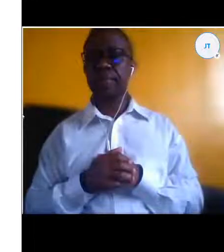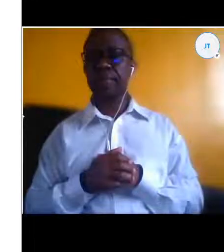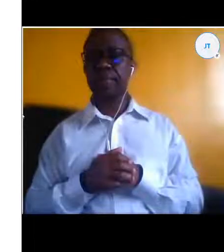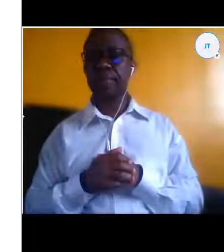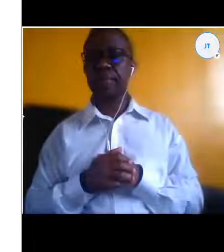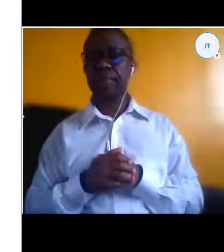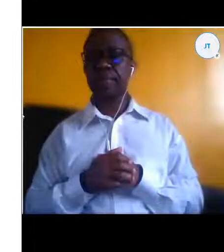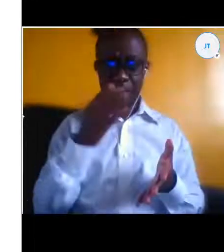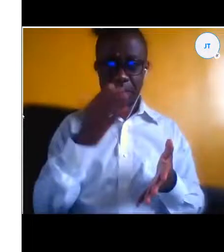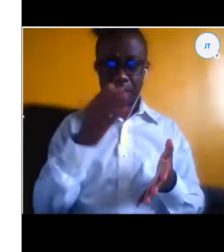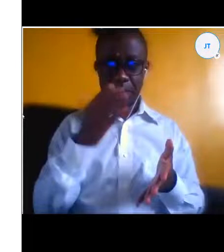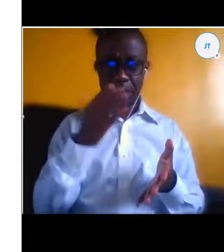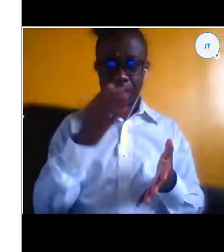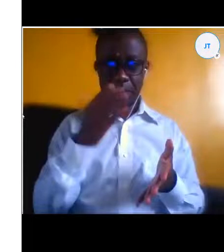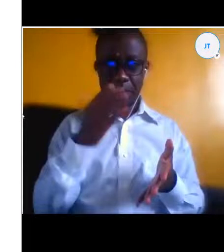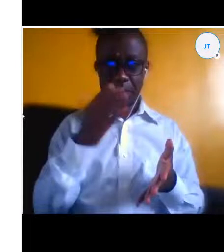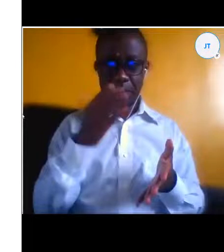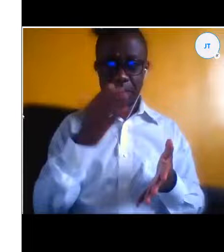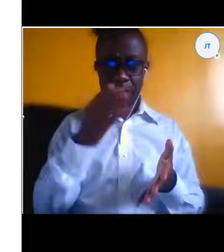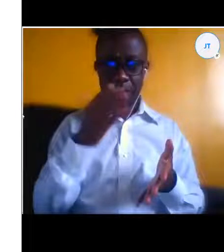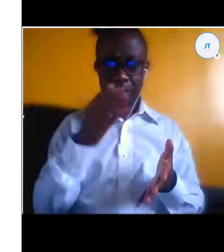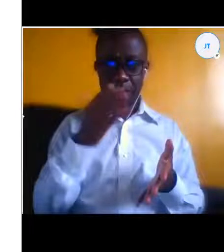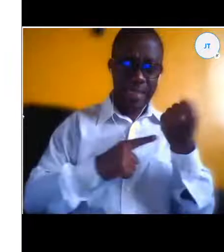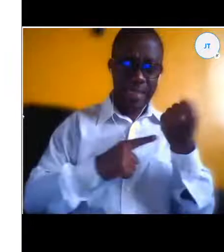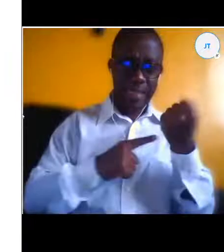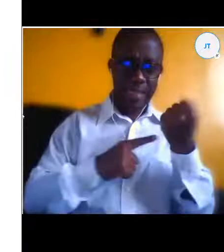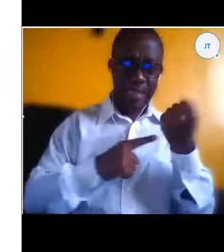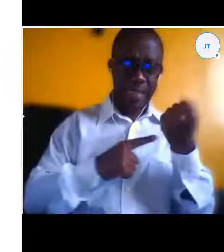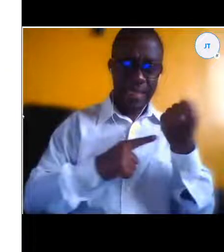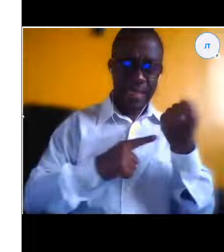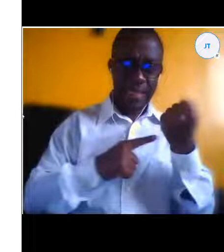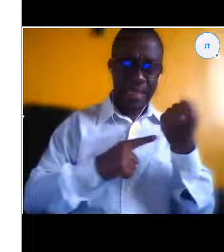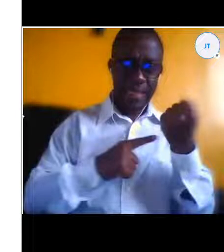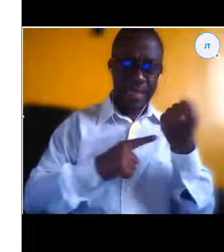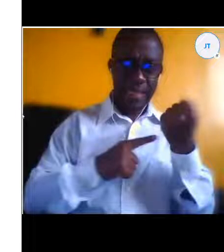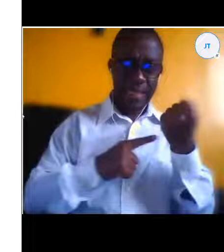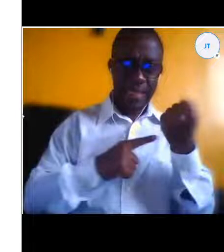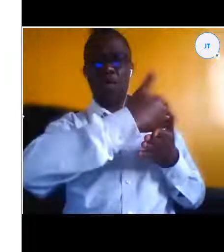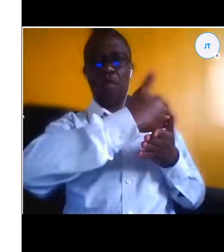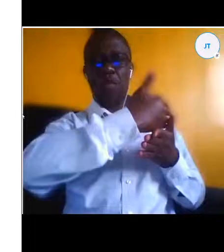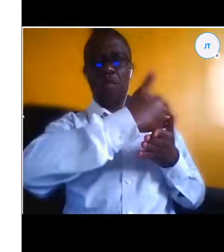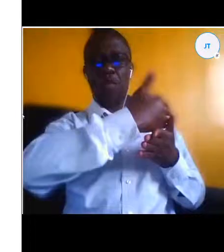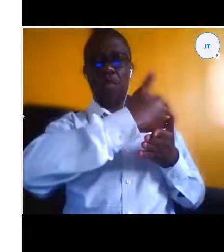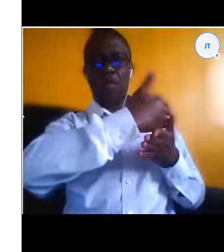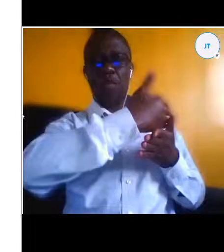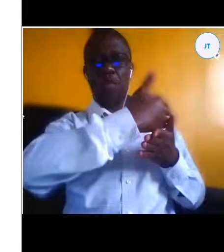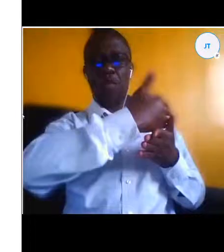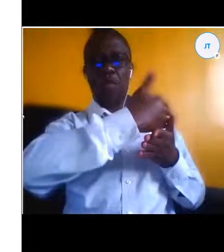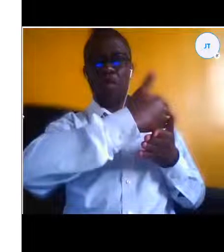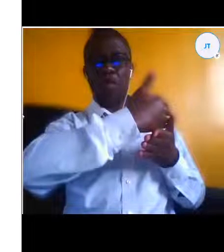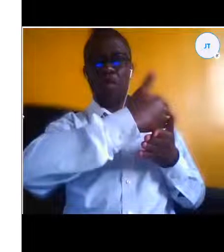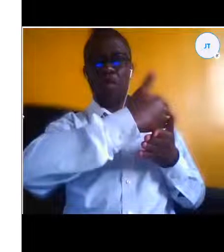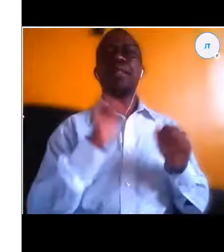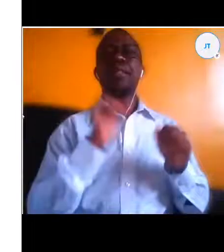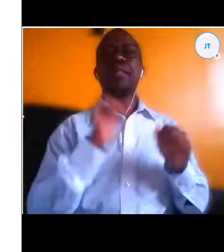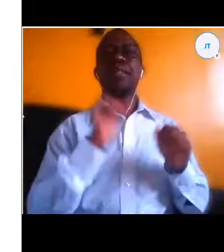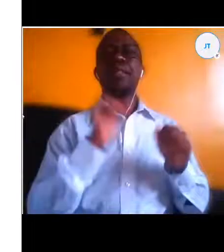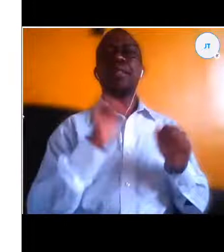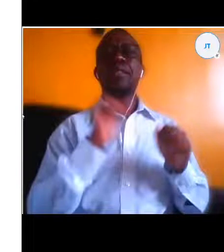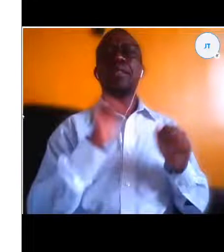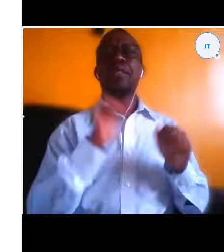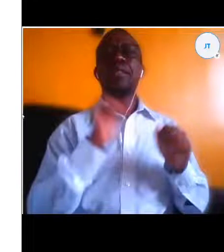do the share screen, and those are the things that we need to make sure that we can master and do them